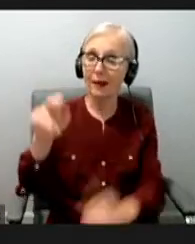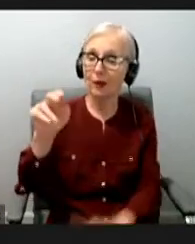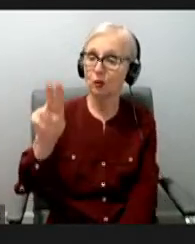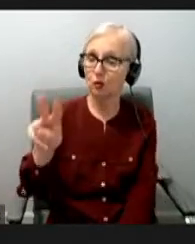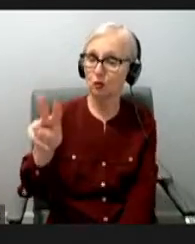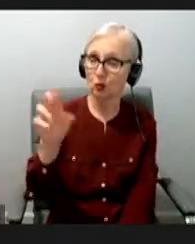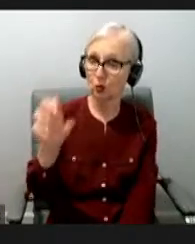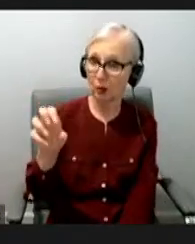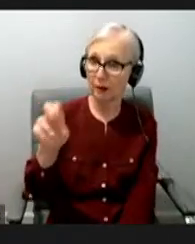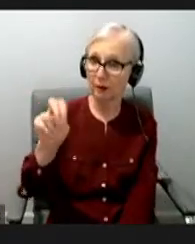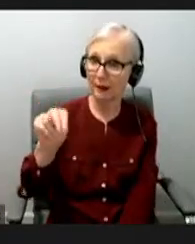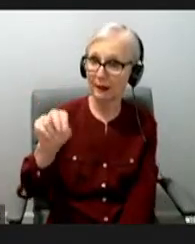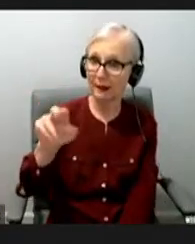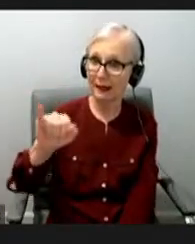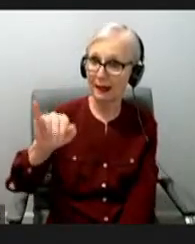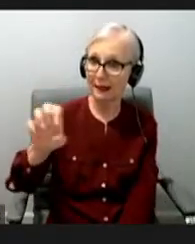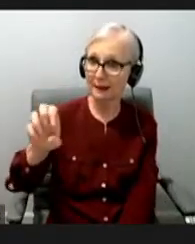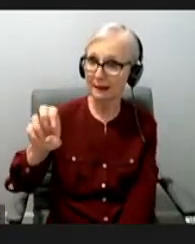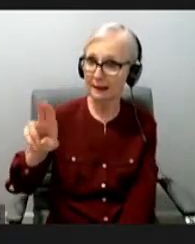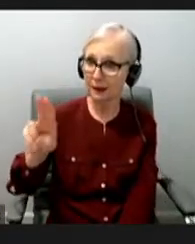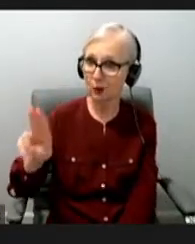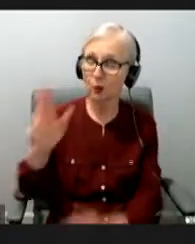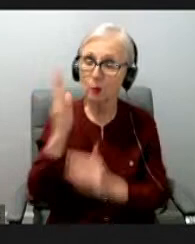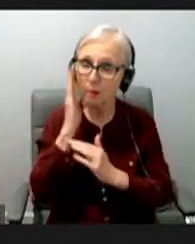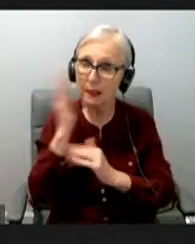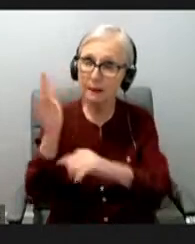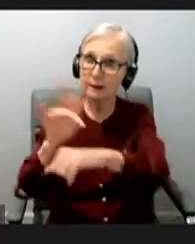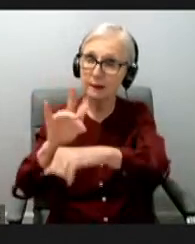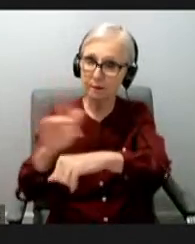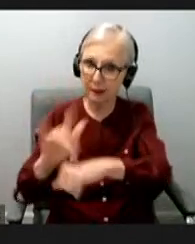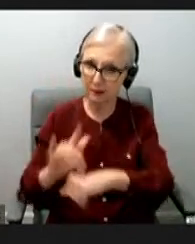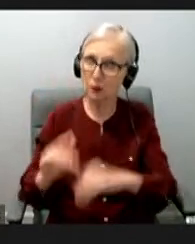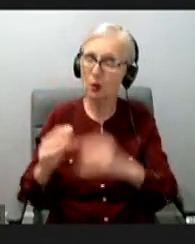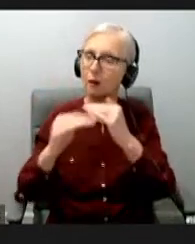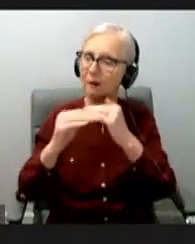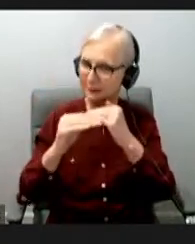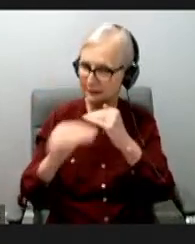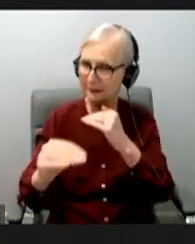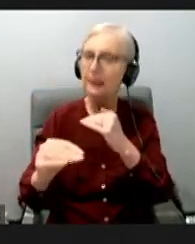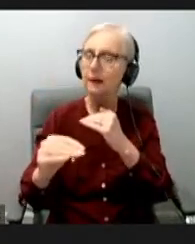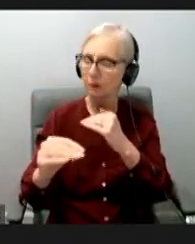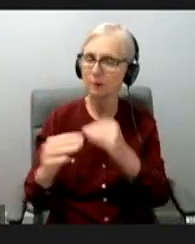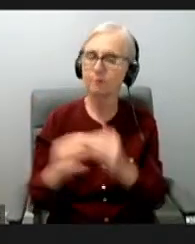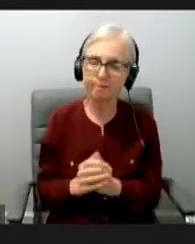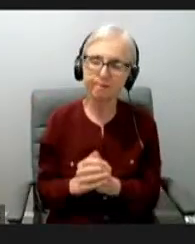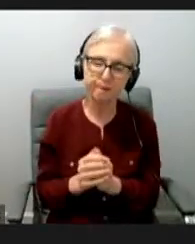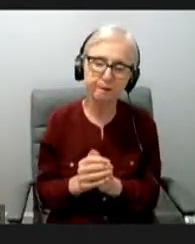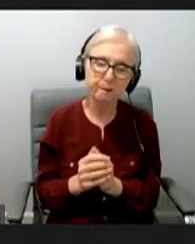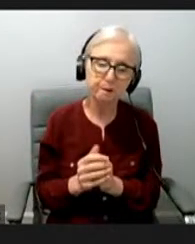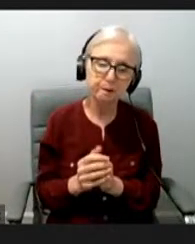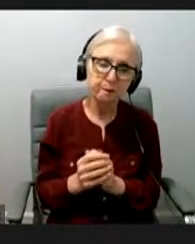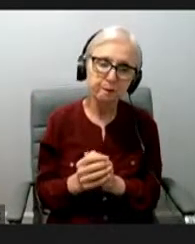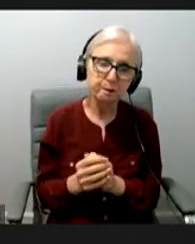ICU beds available. So a stable picture in our healthcare system today. Next slide.